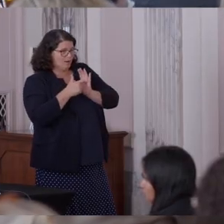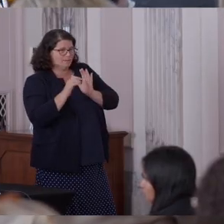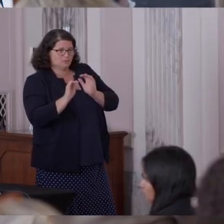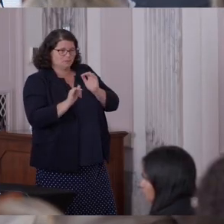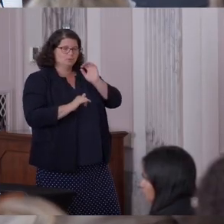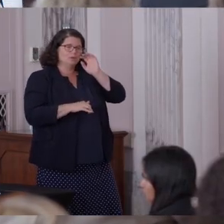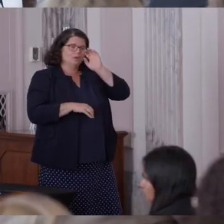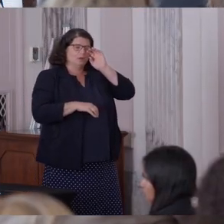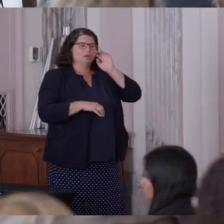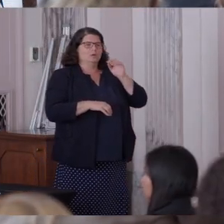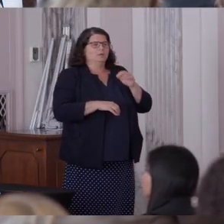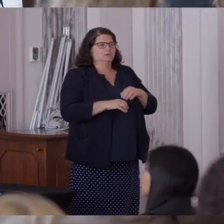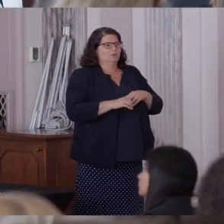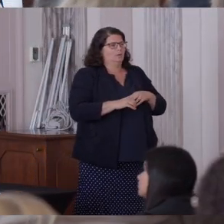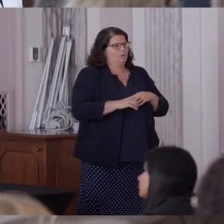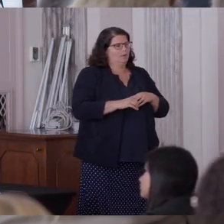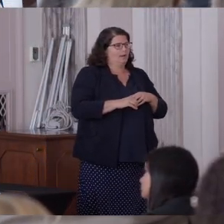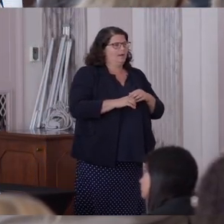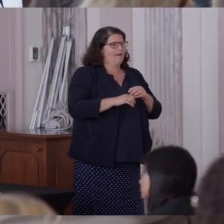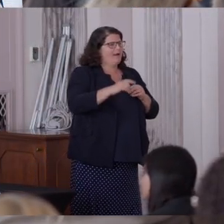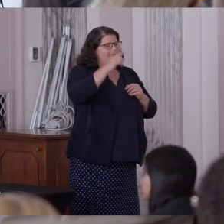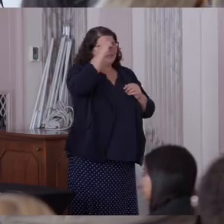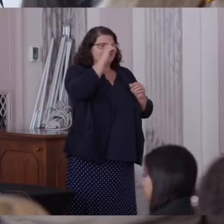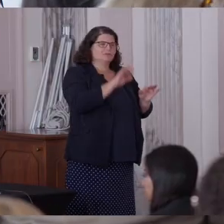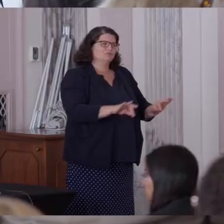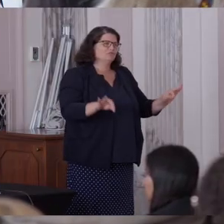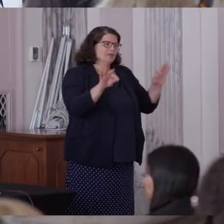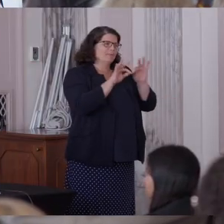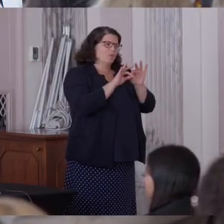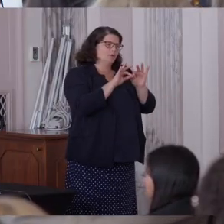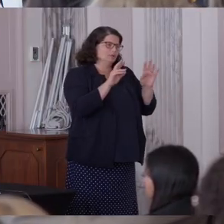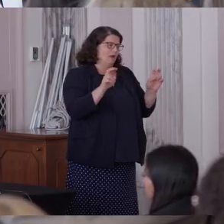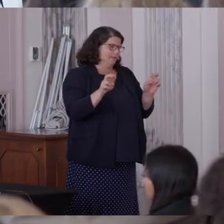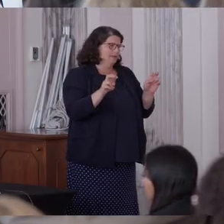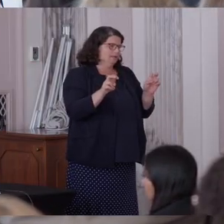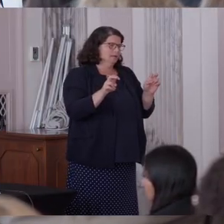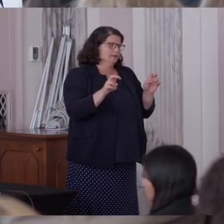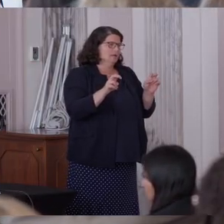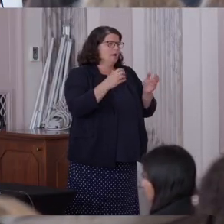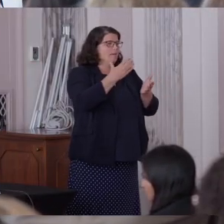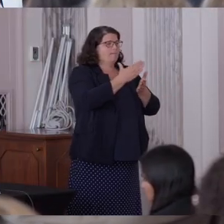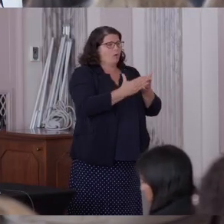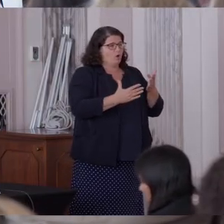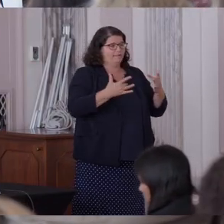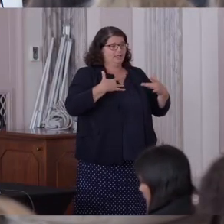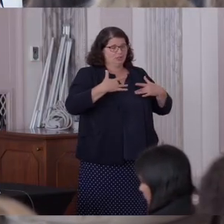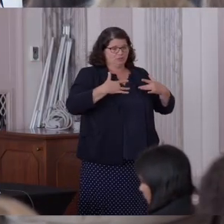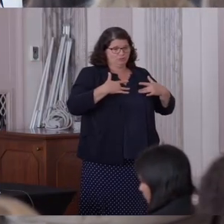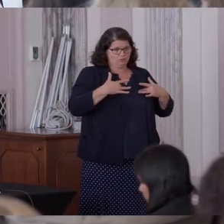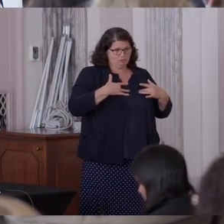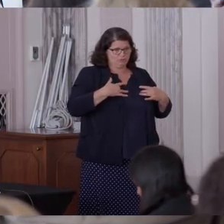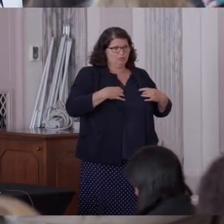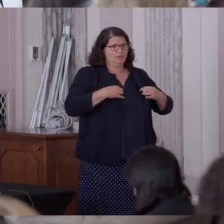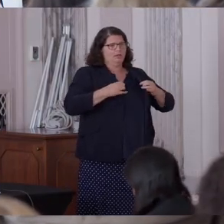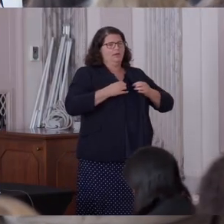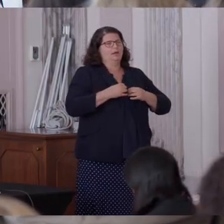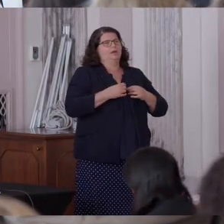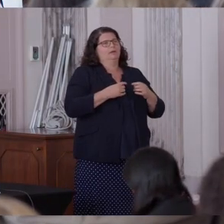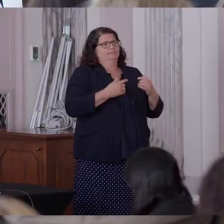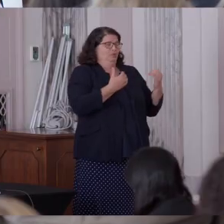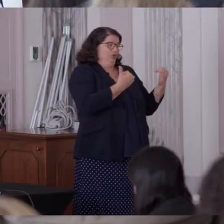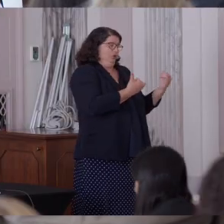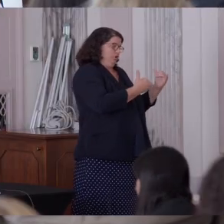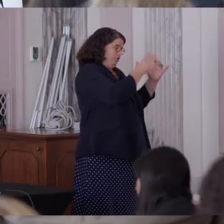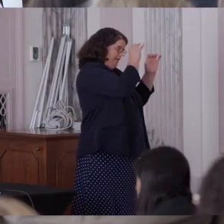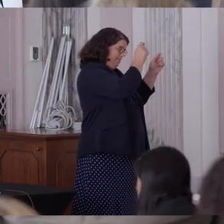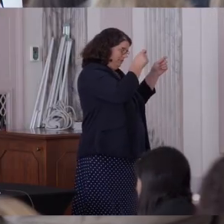I think this is an important topic. Part of the concern, I think, coming from the current administration,